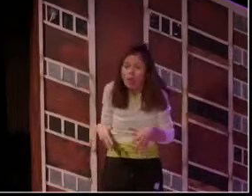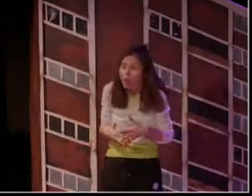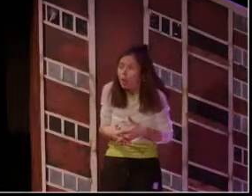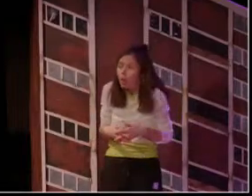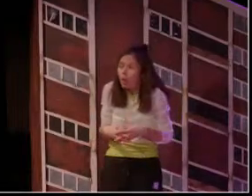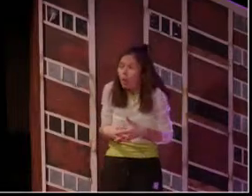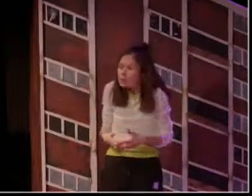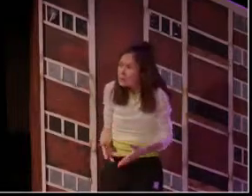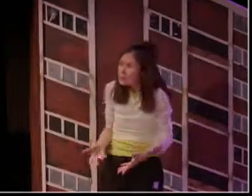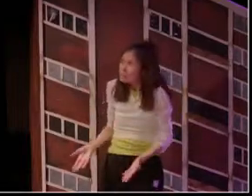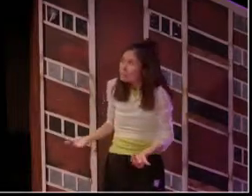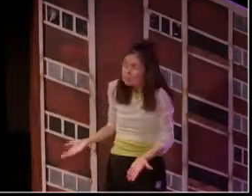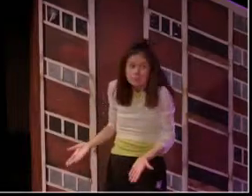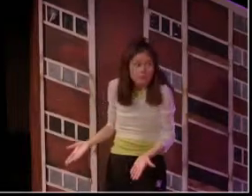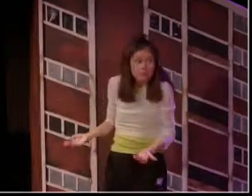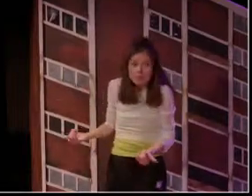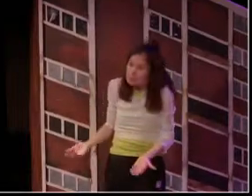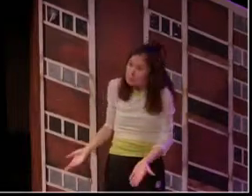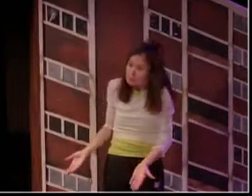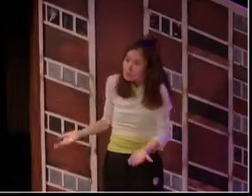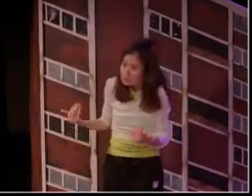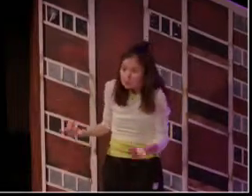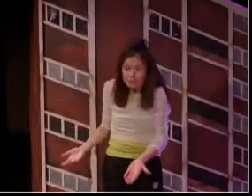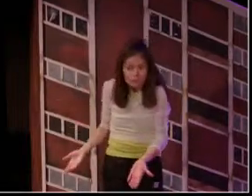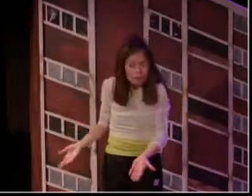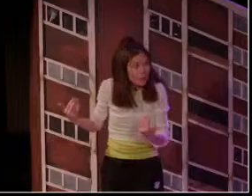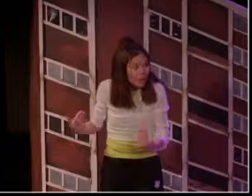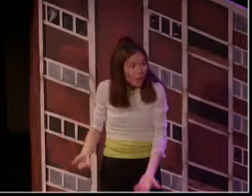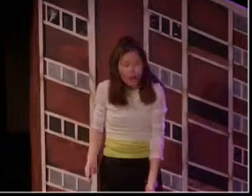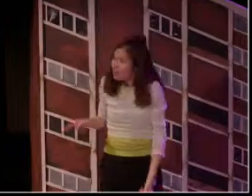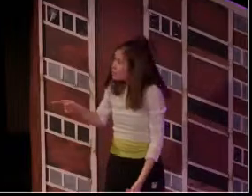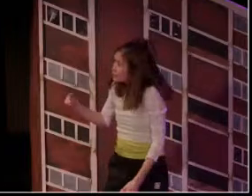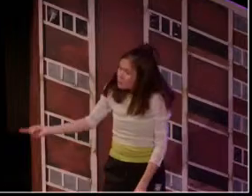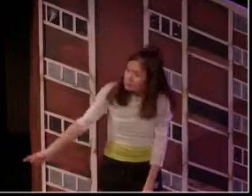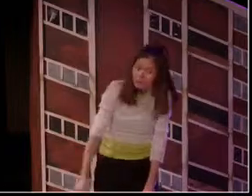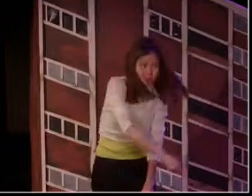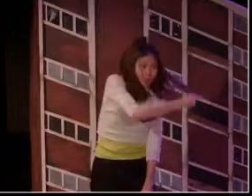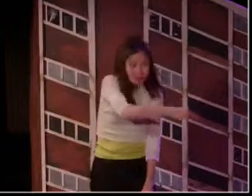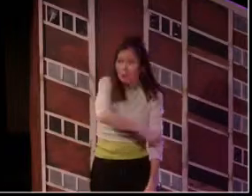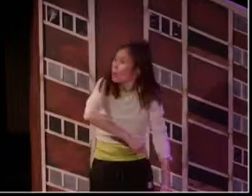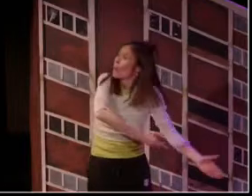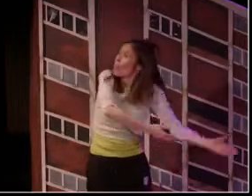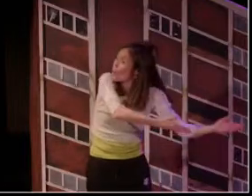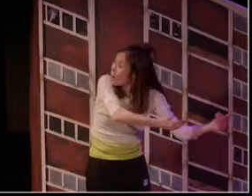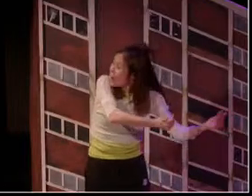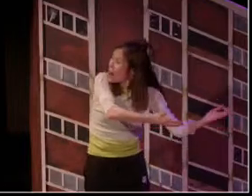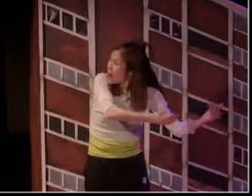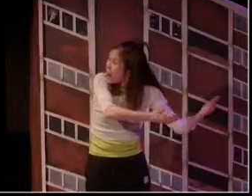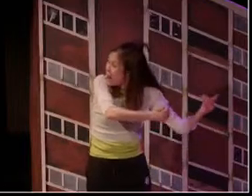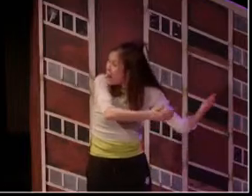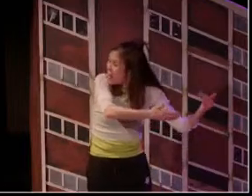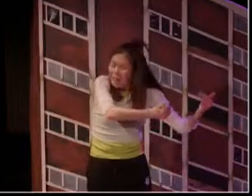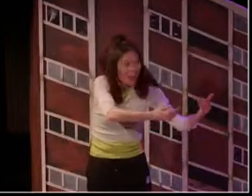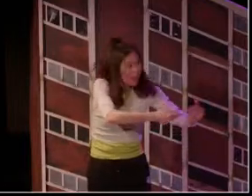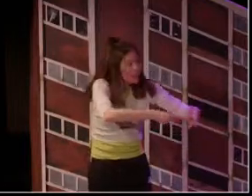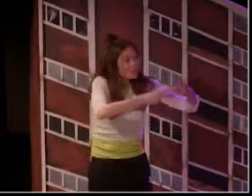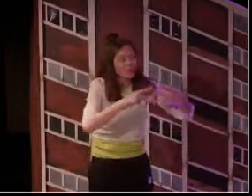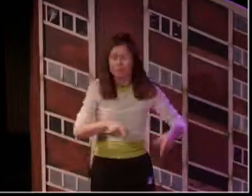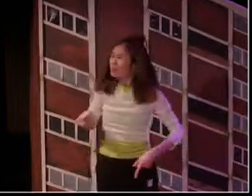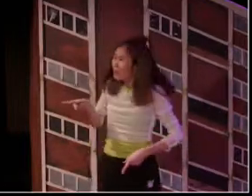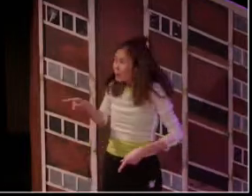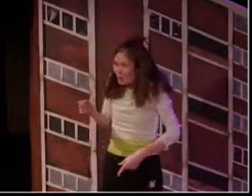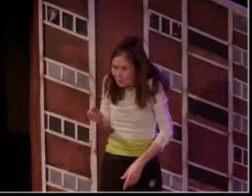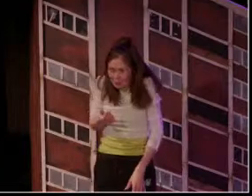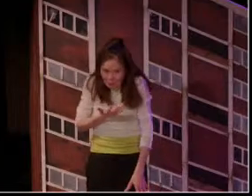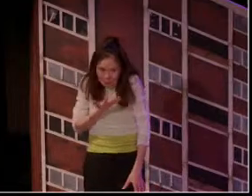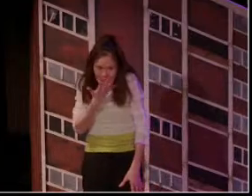There. Bid these unknown friends warm welcome. Let go your